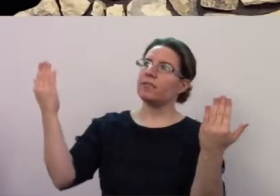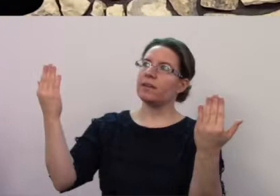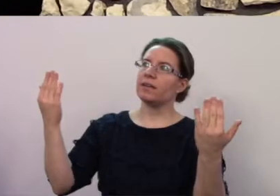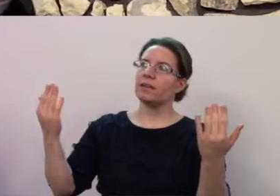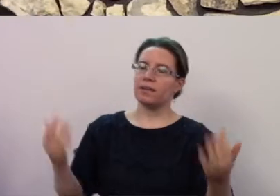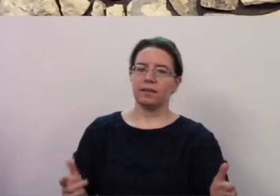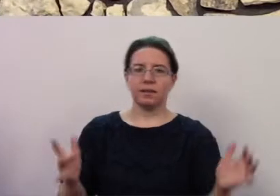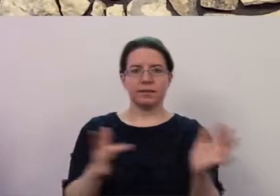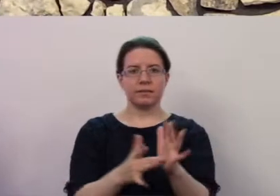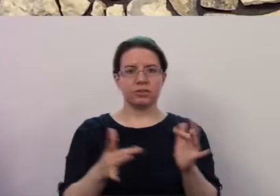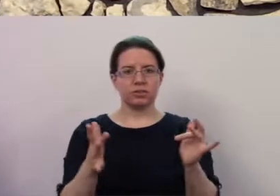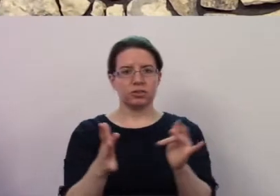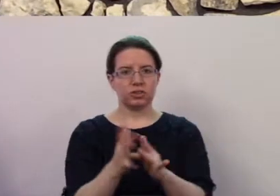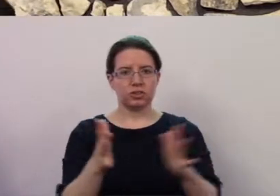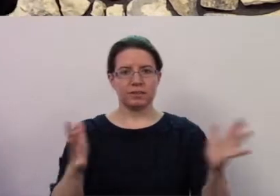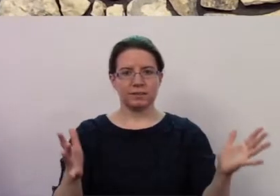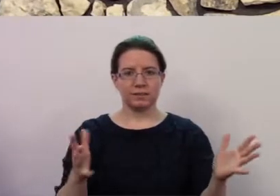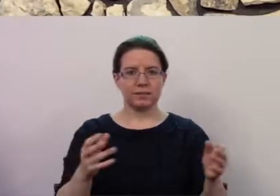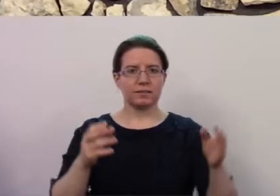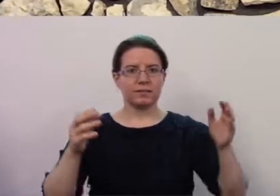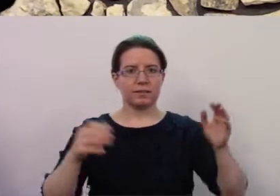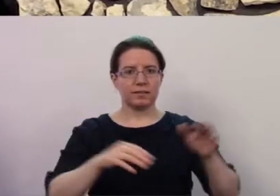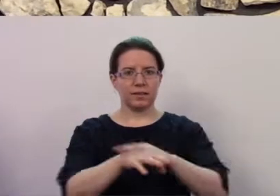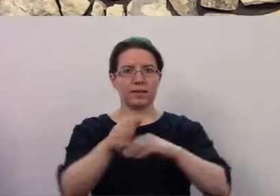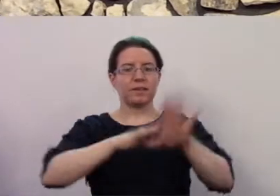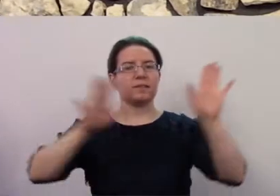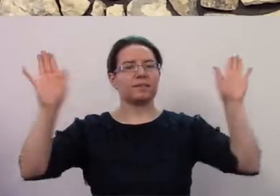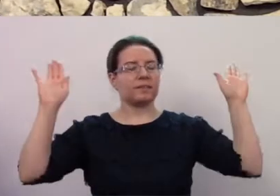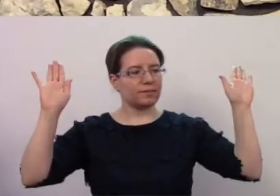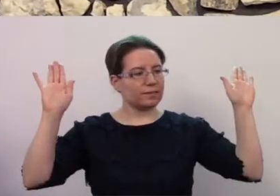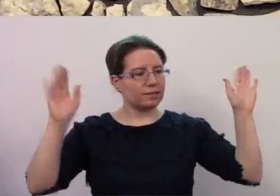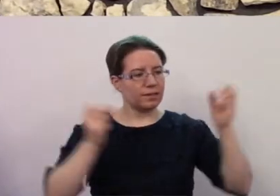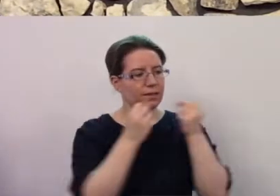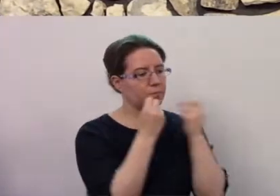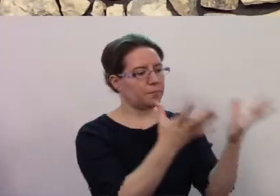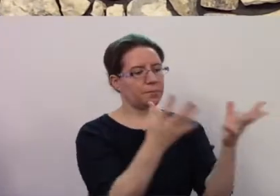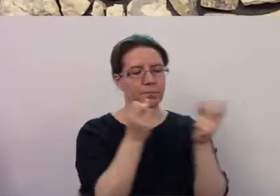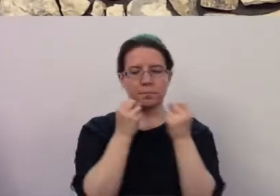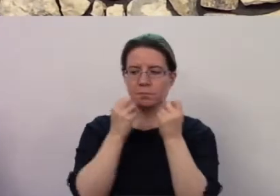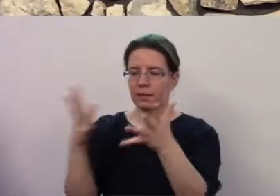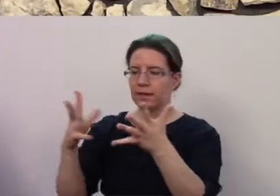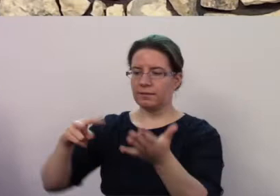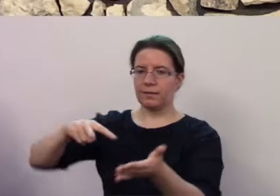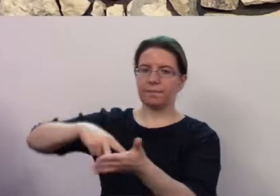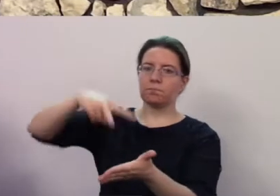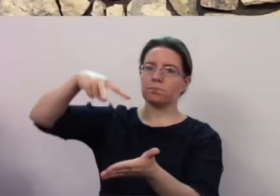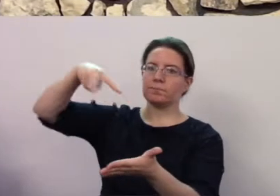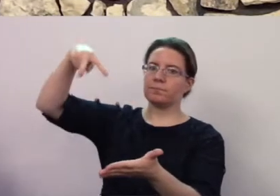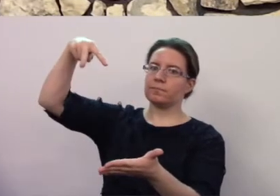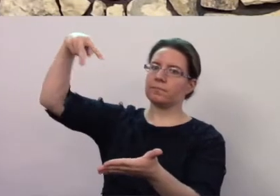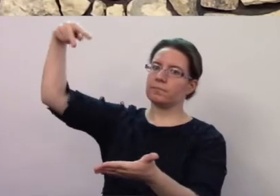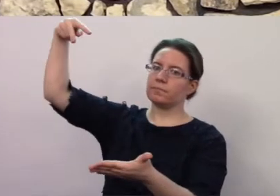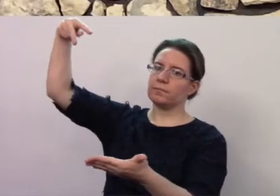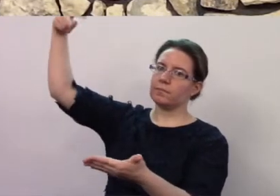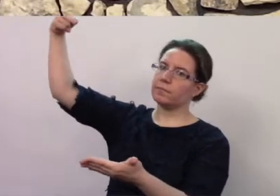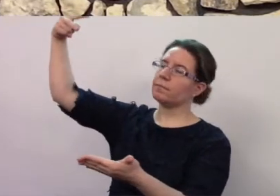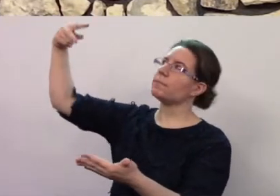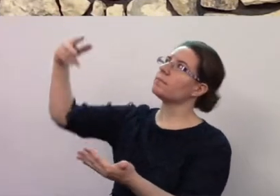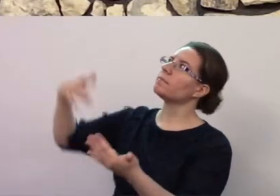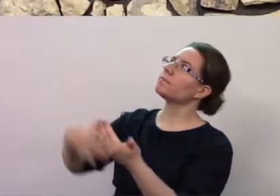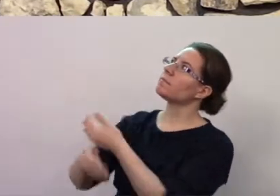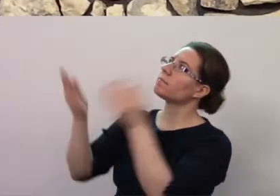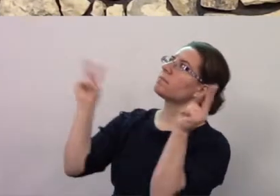out as far as to Bethany, and he lifted up his hands, and he blessed them, and he was parted out of their